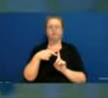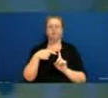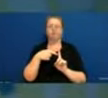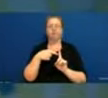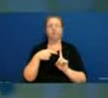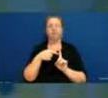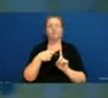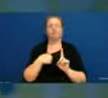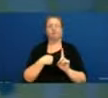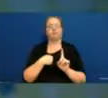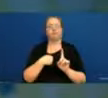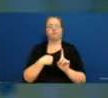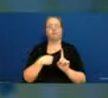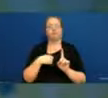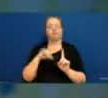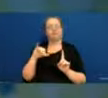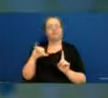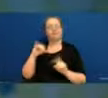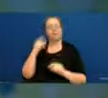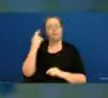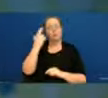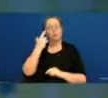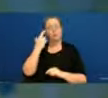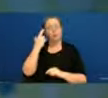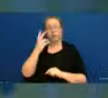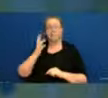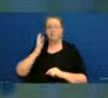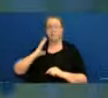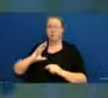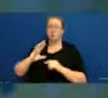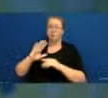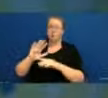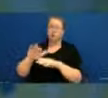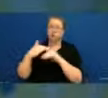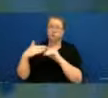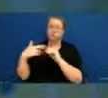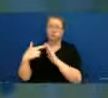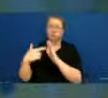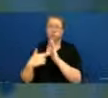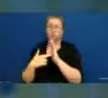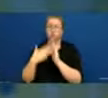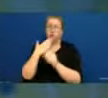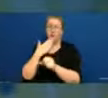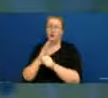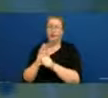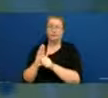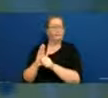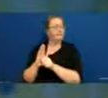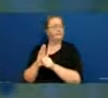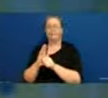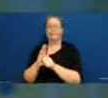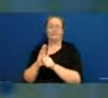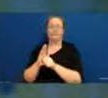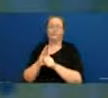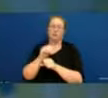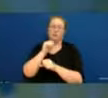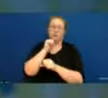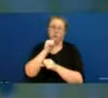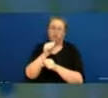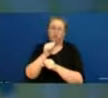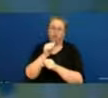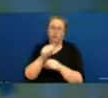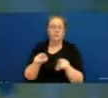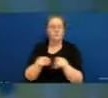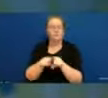group classes. So these made us realize that what we thought was adequate are not. And that's why we put the order in